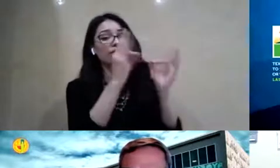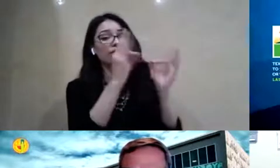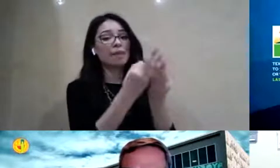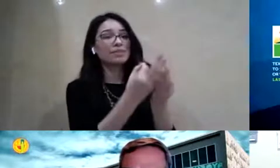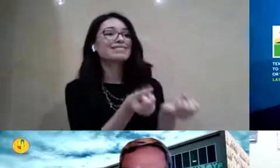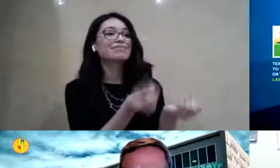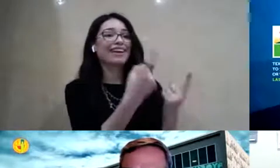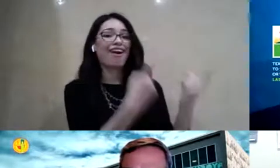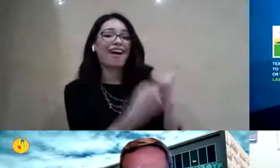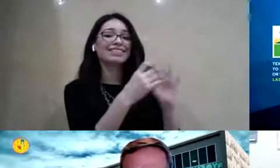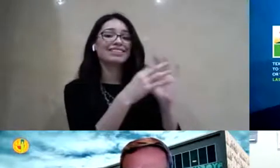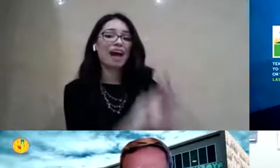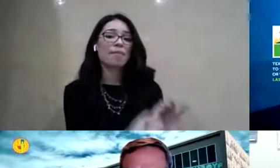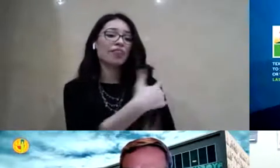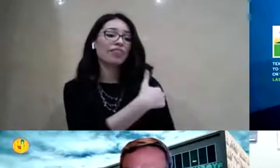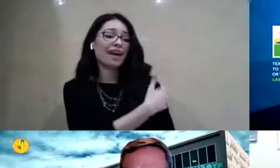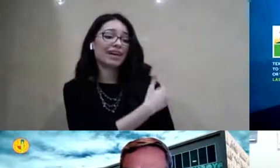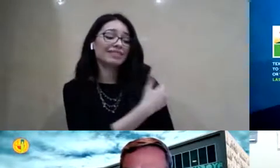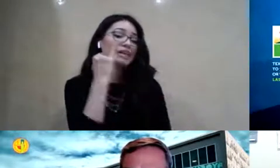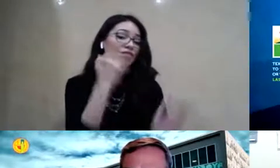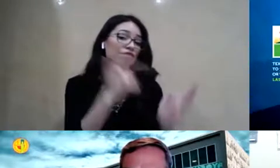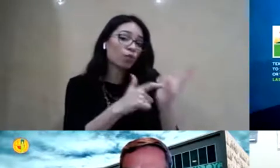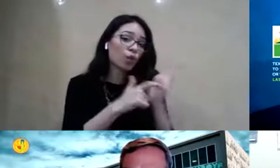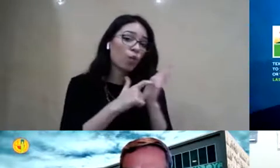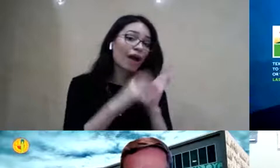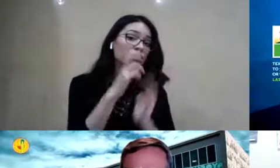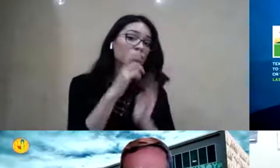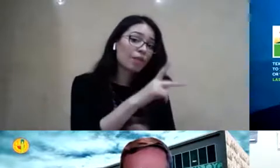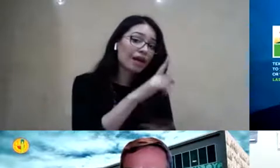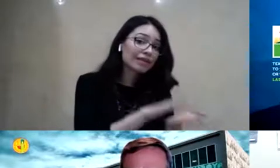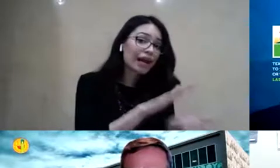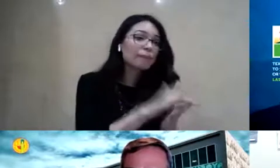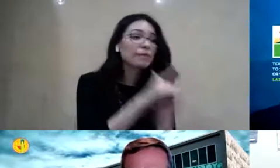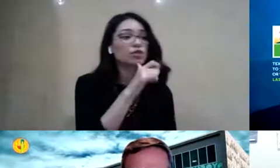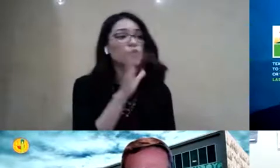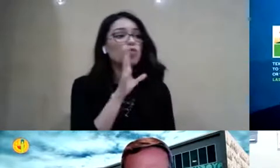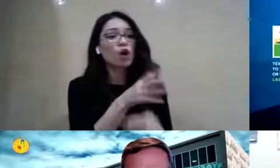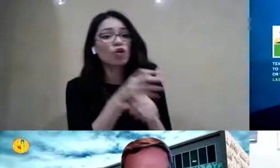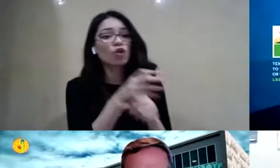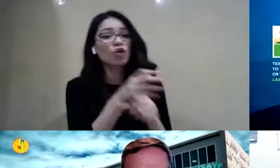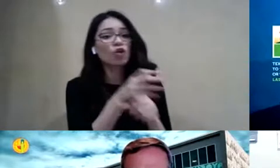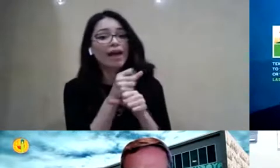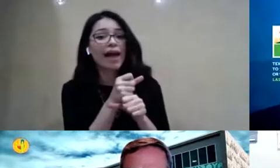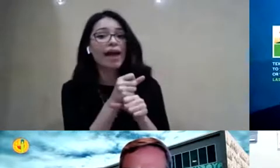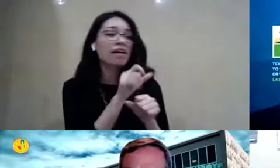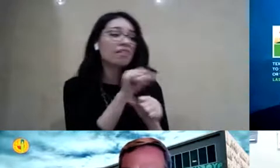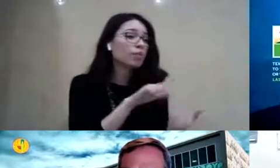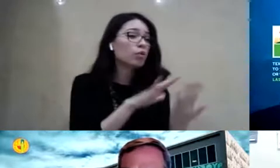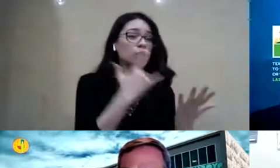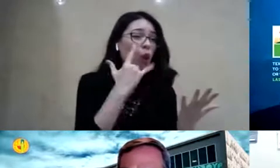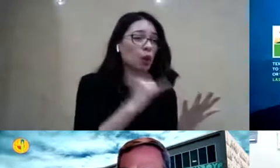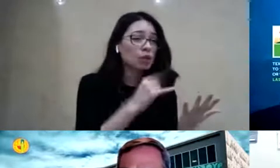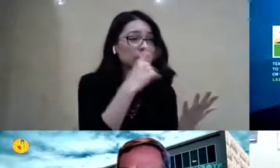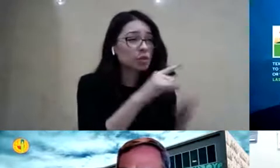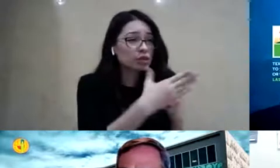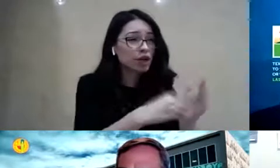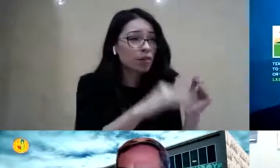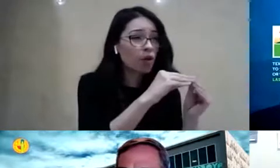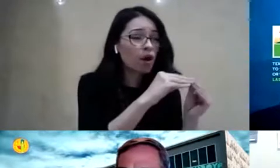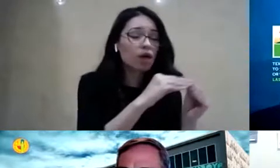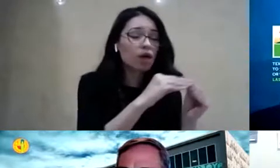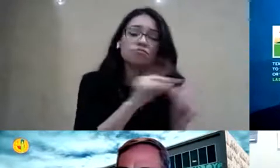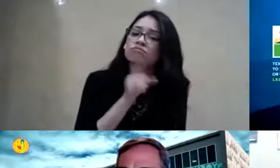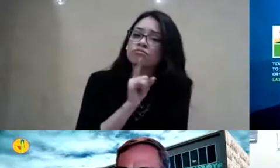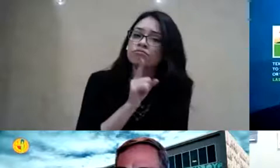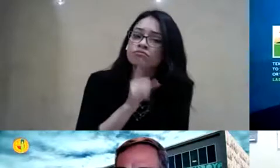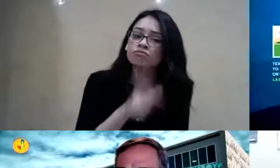required to come back on campus, who gets it, what's our approach? Can you share a little bit about that? Sure. I'll start with what we do know